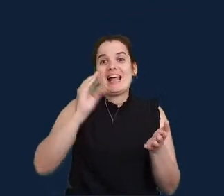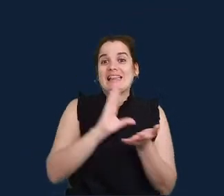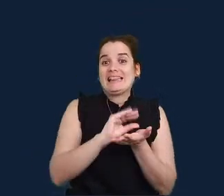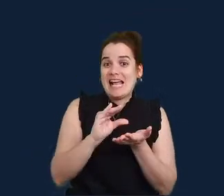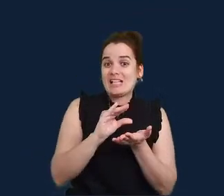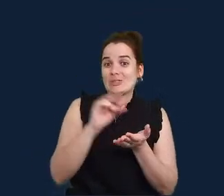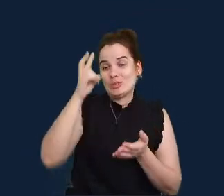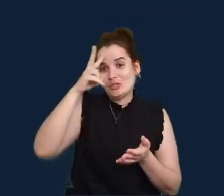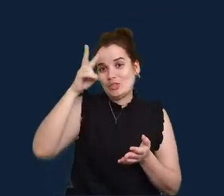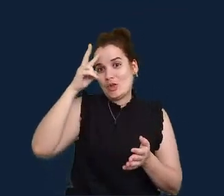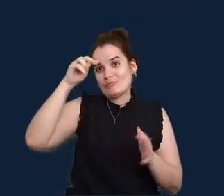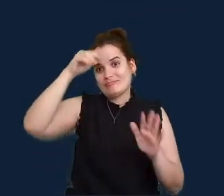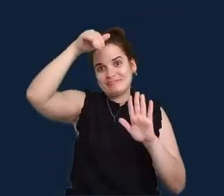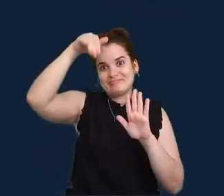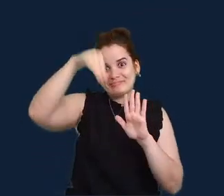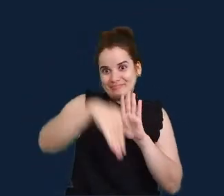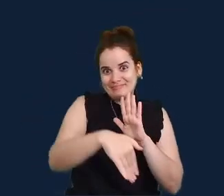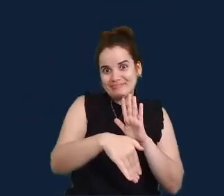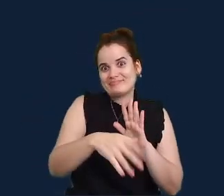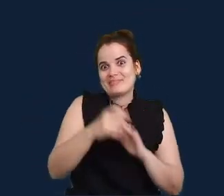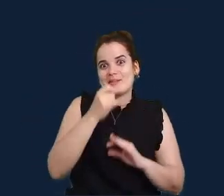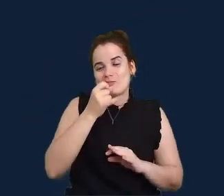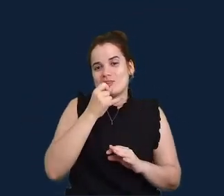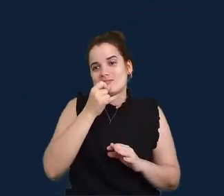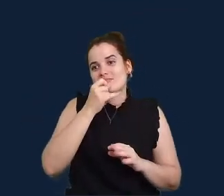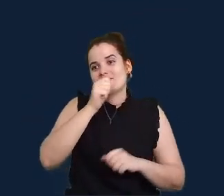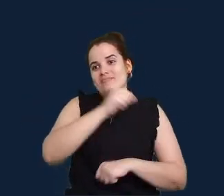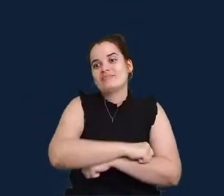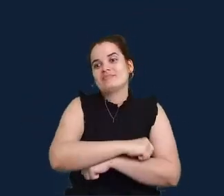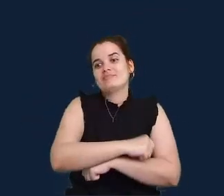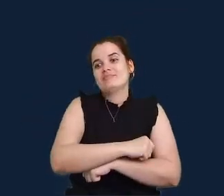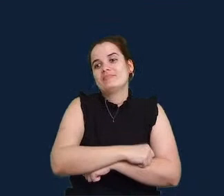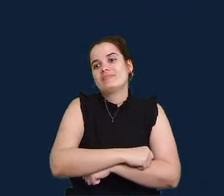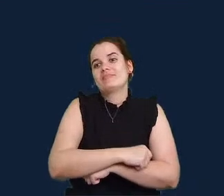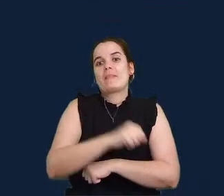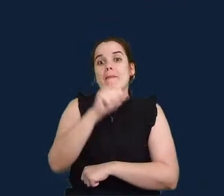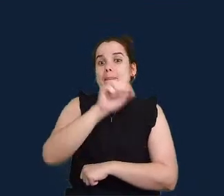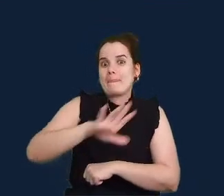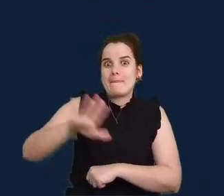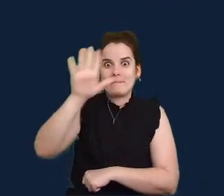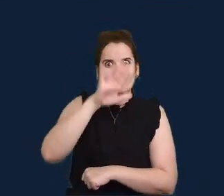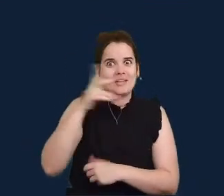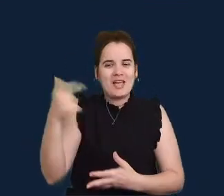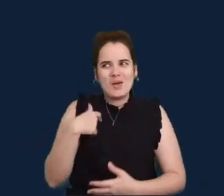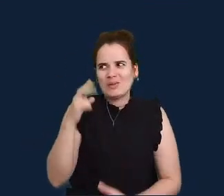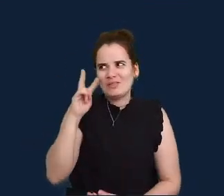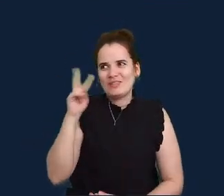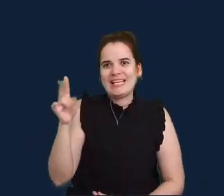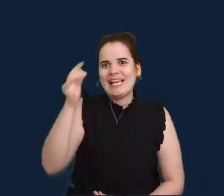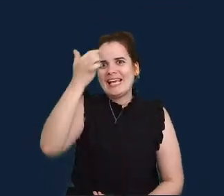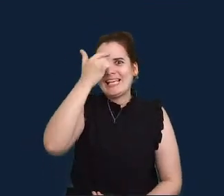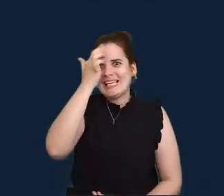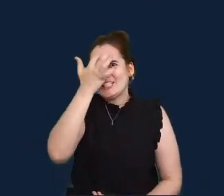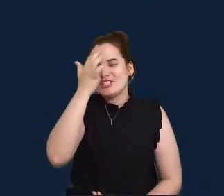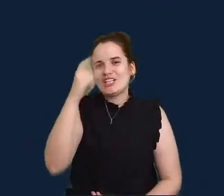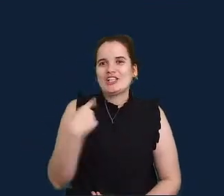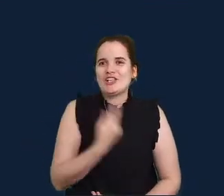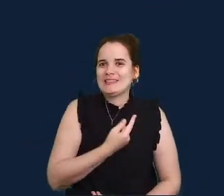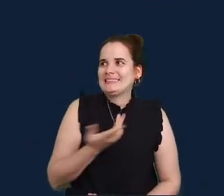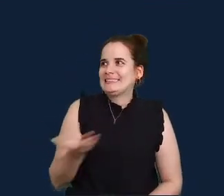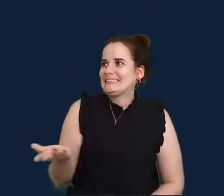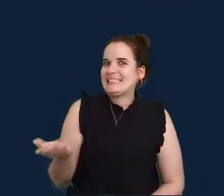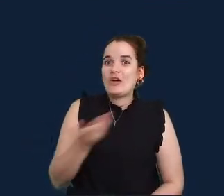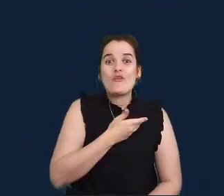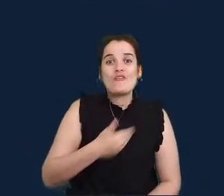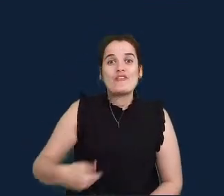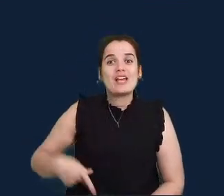we were like jealous sitting in India, because in India our government published numbers and then deleted it the next day. So you